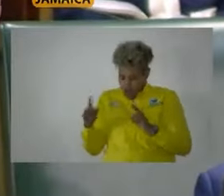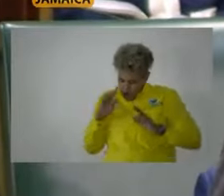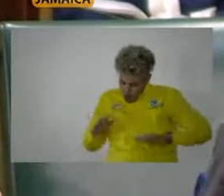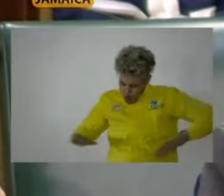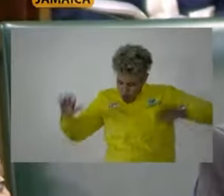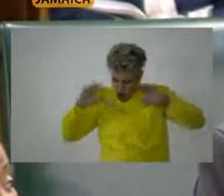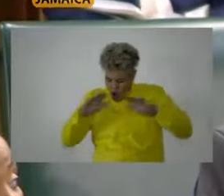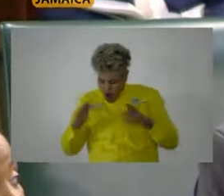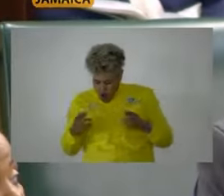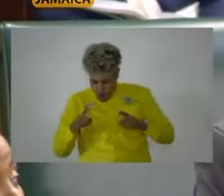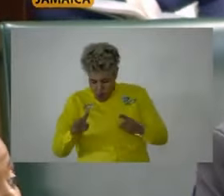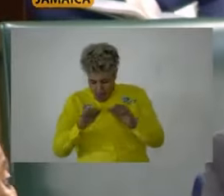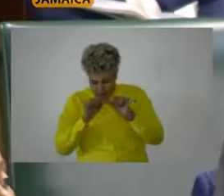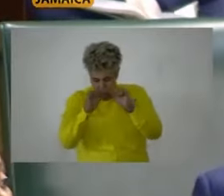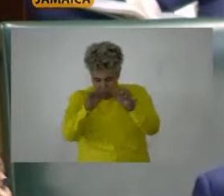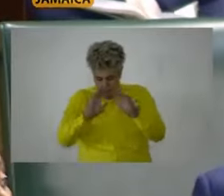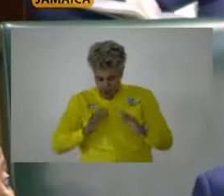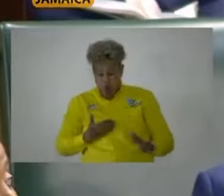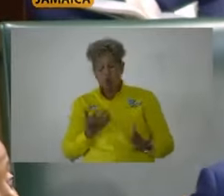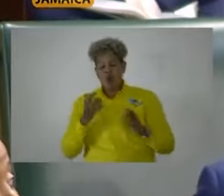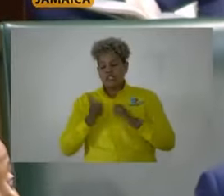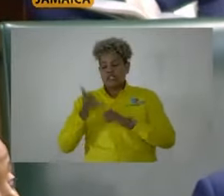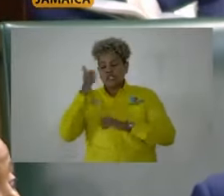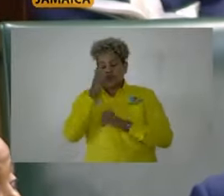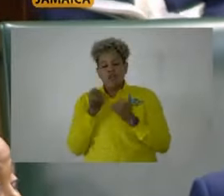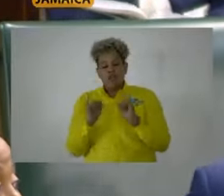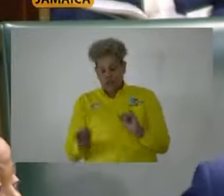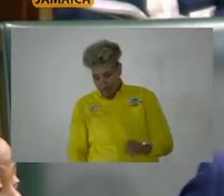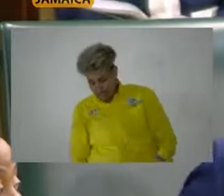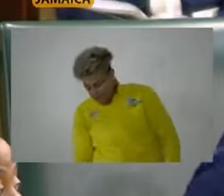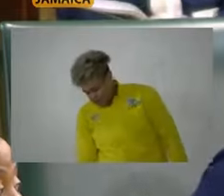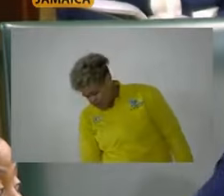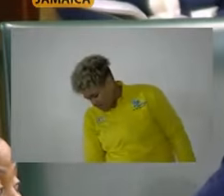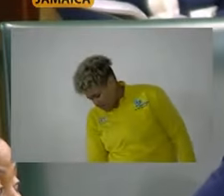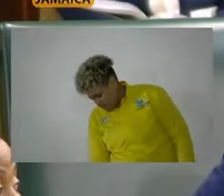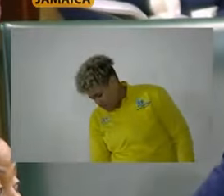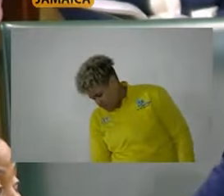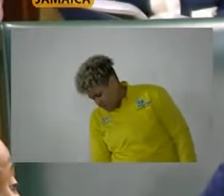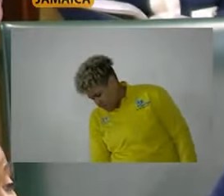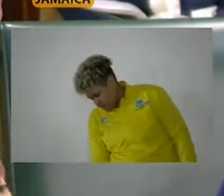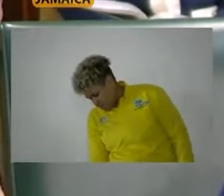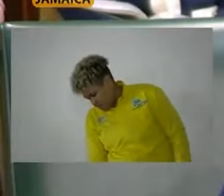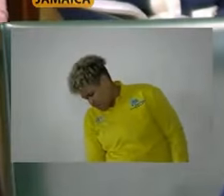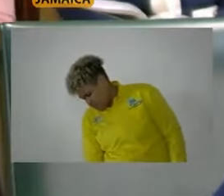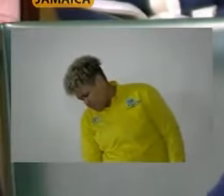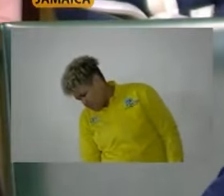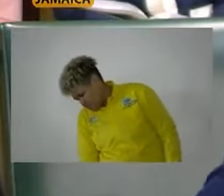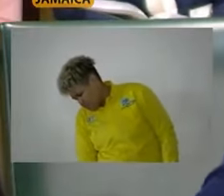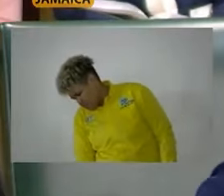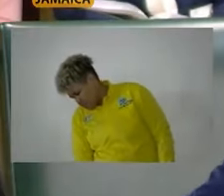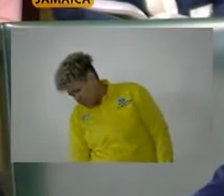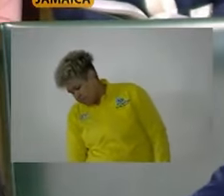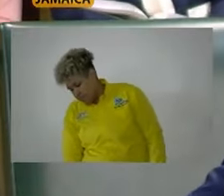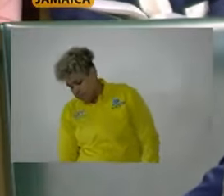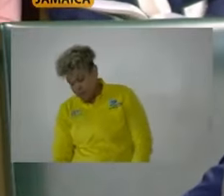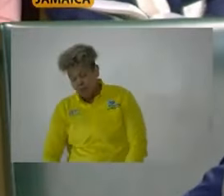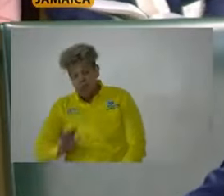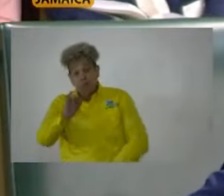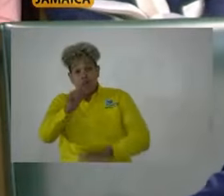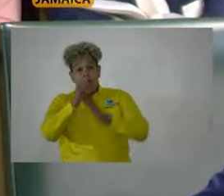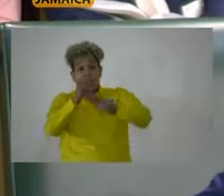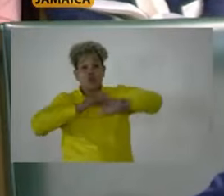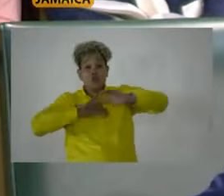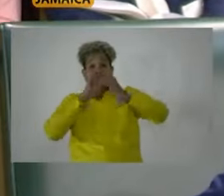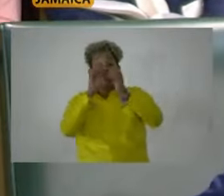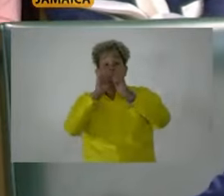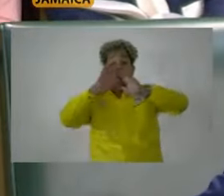all while maintaining our sovereignty and independence. That guides our relationship with the global family of nations.